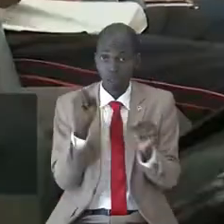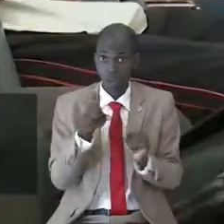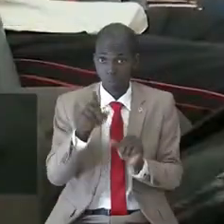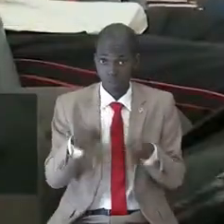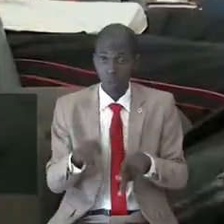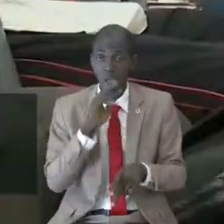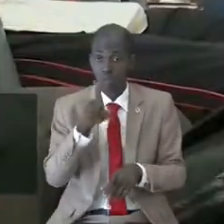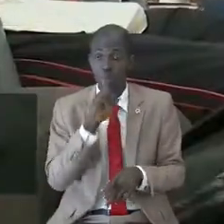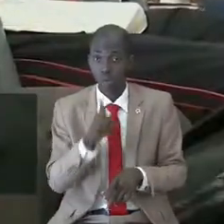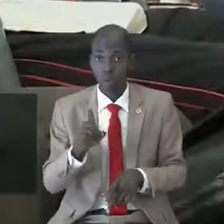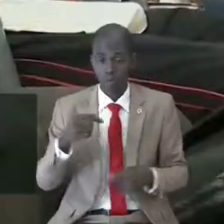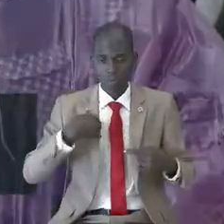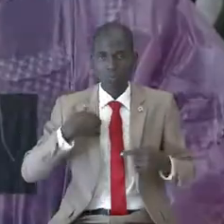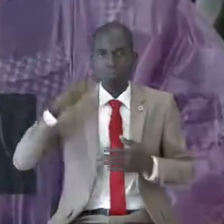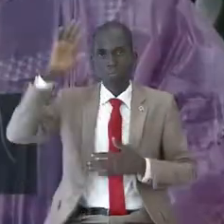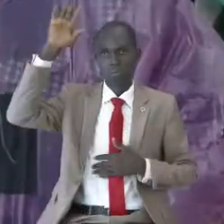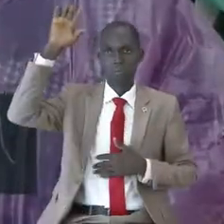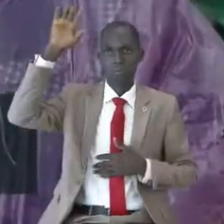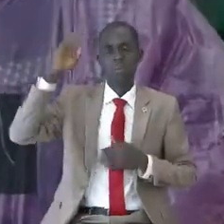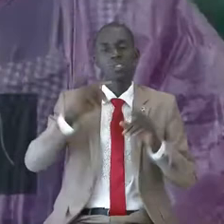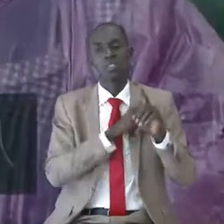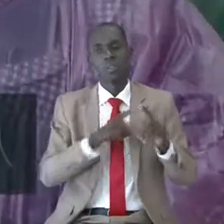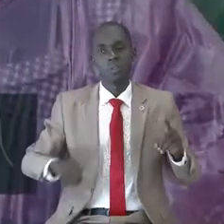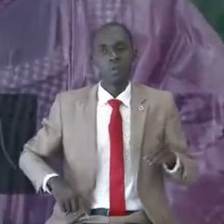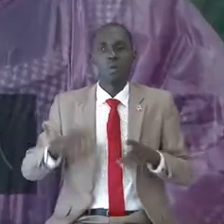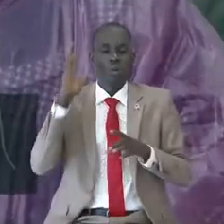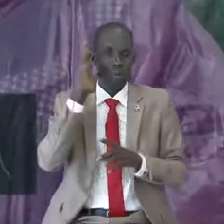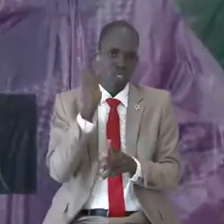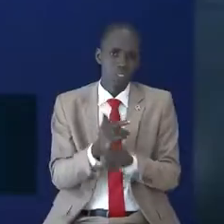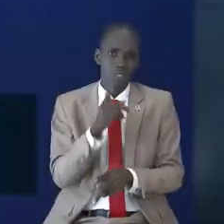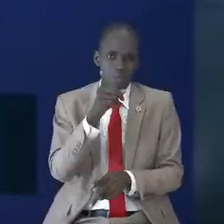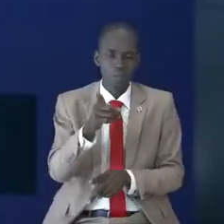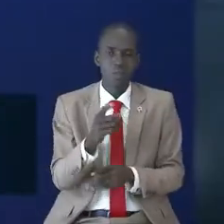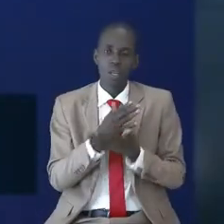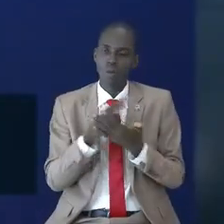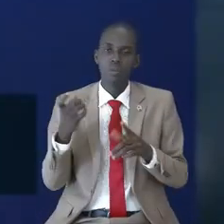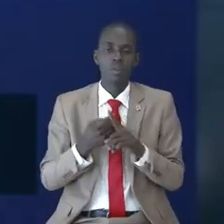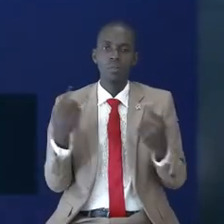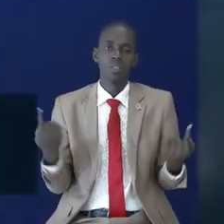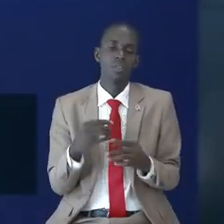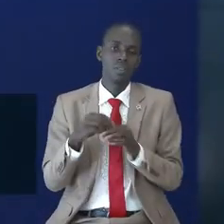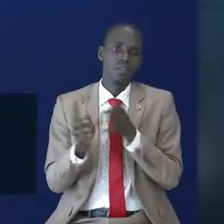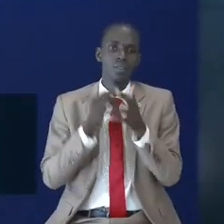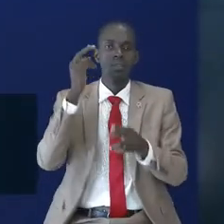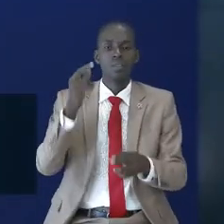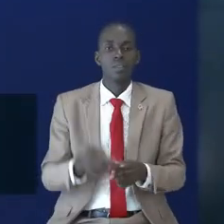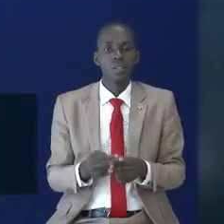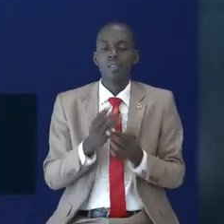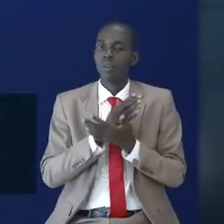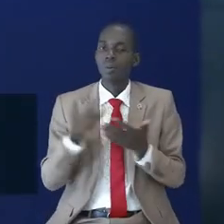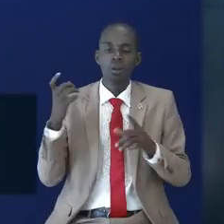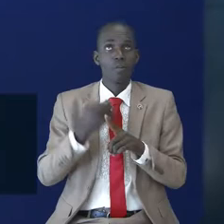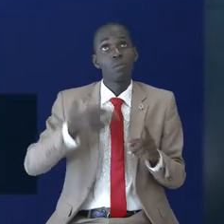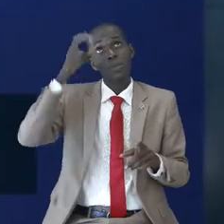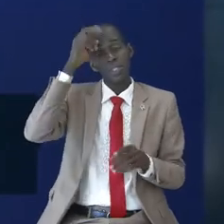creature there? Yes. The Lord will keep you away from sin. Yes. Away from